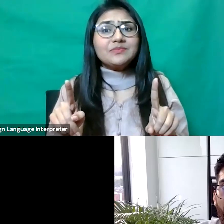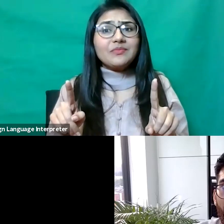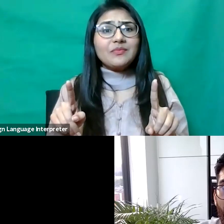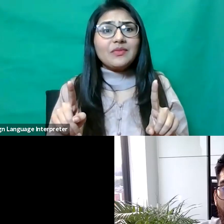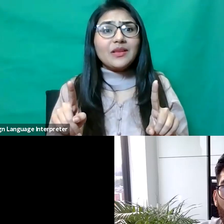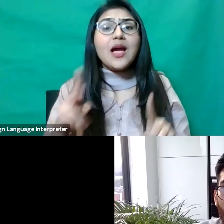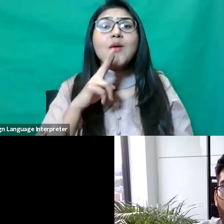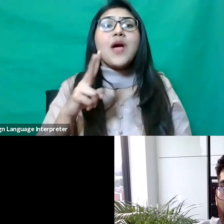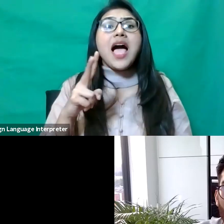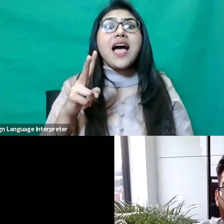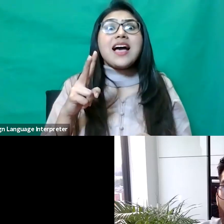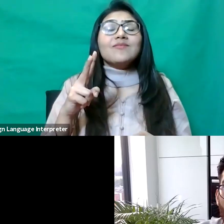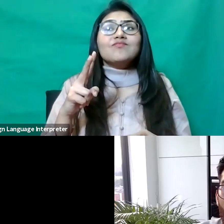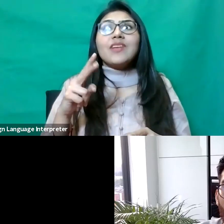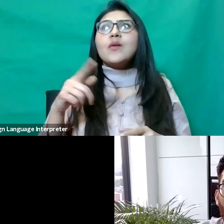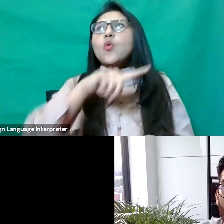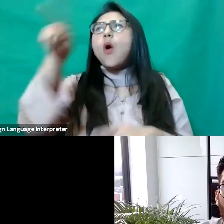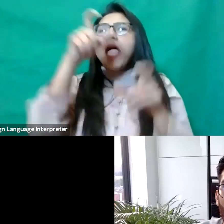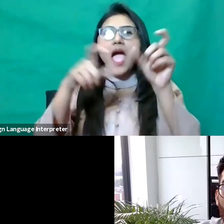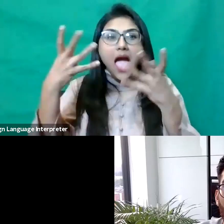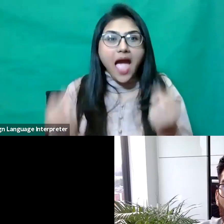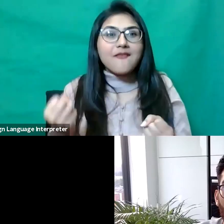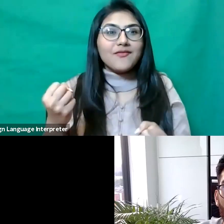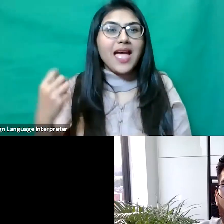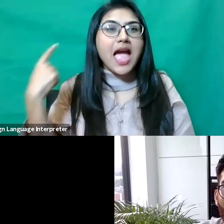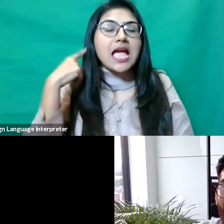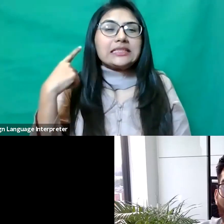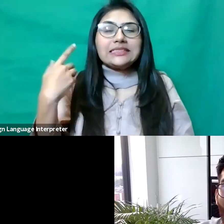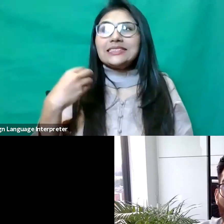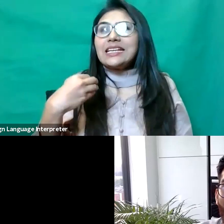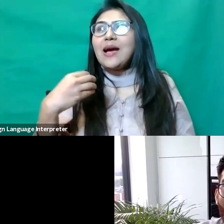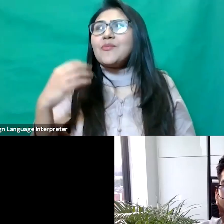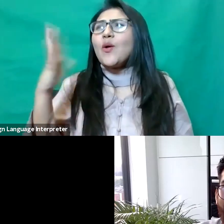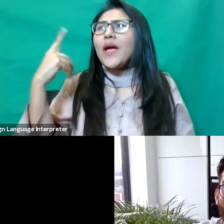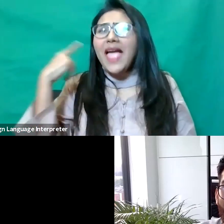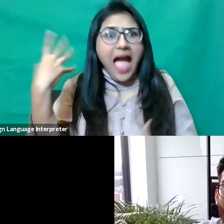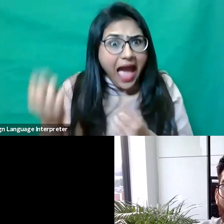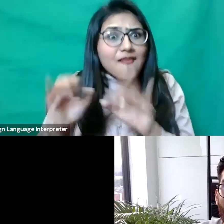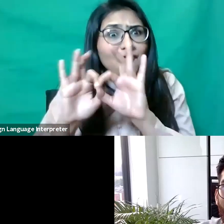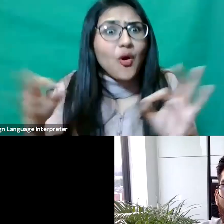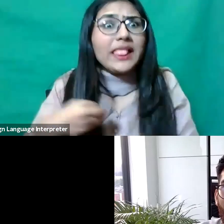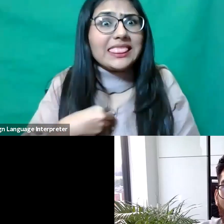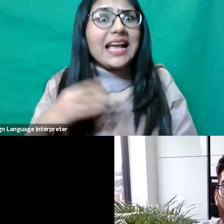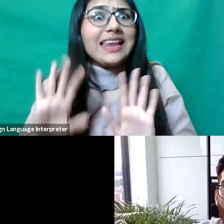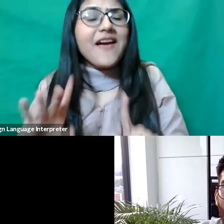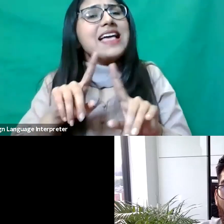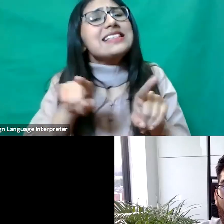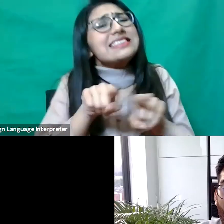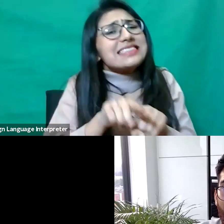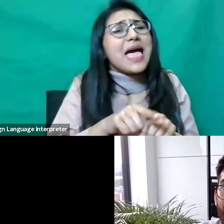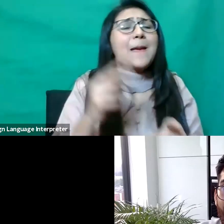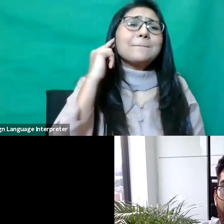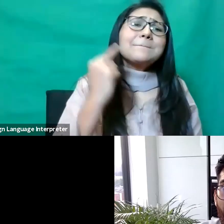struggle with their work. So as much as someone with hearing can struggle, we can struggle, and we just need to work really hard. Can I ask